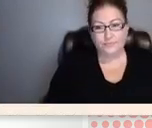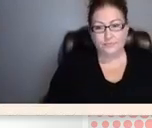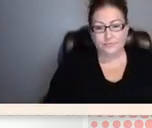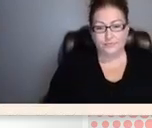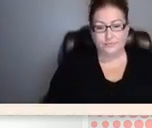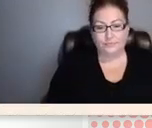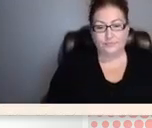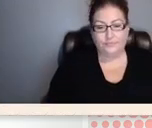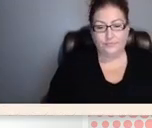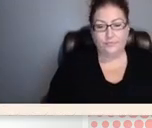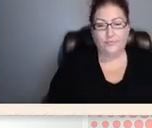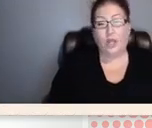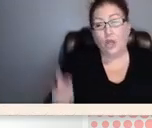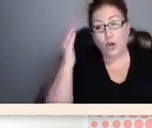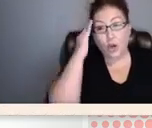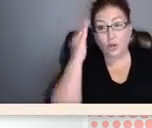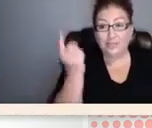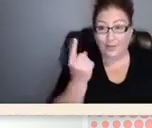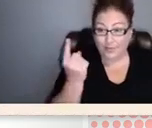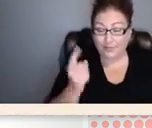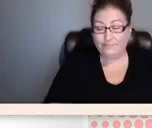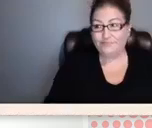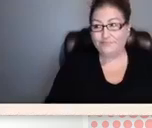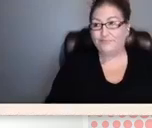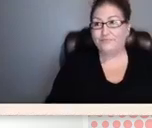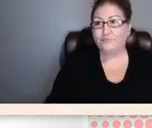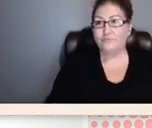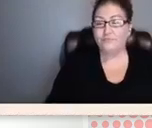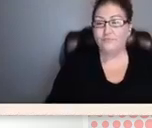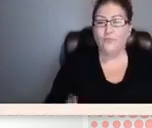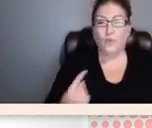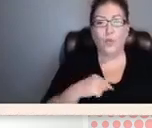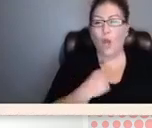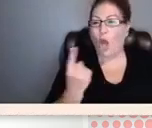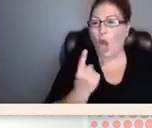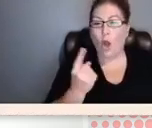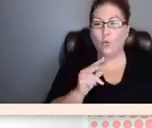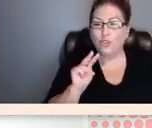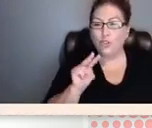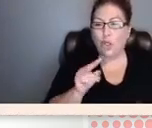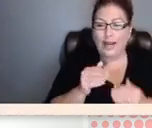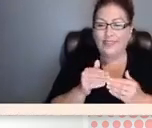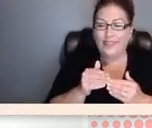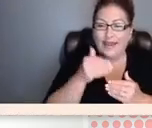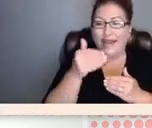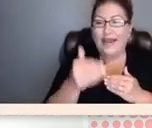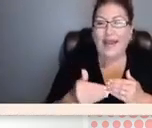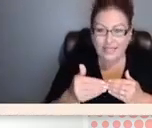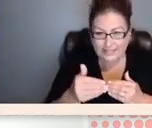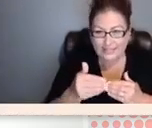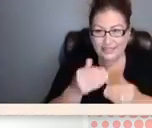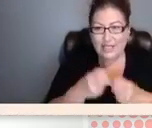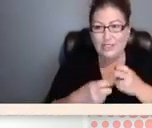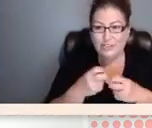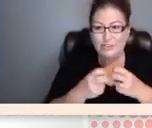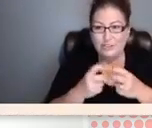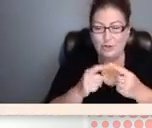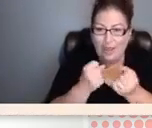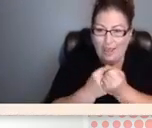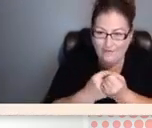And you know something? We're always looking at the next issue to advocate